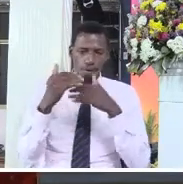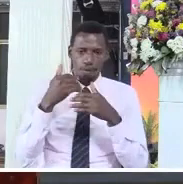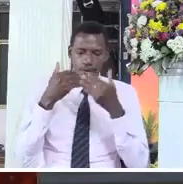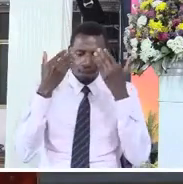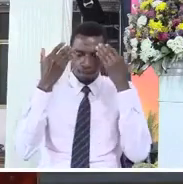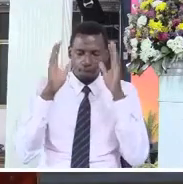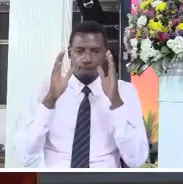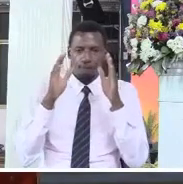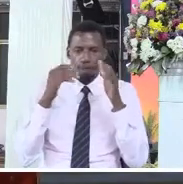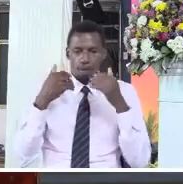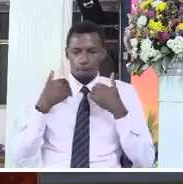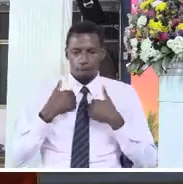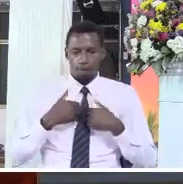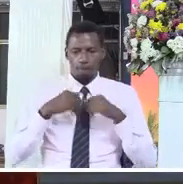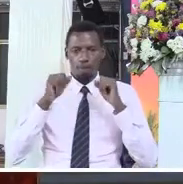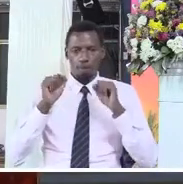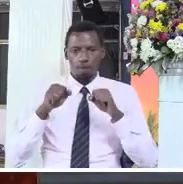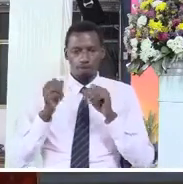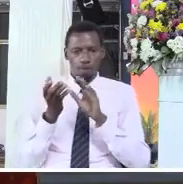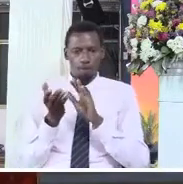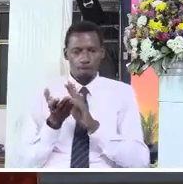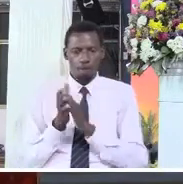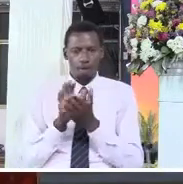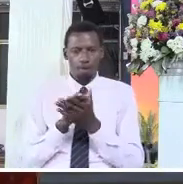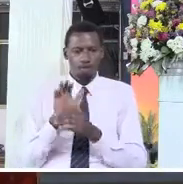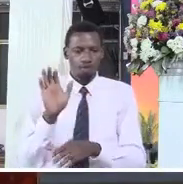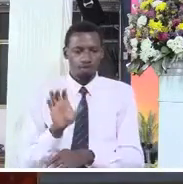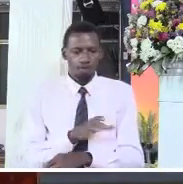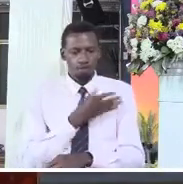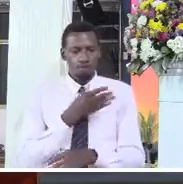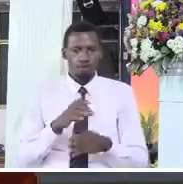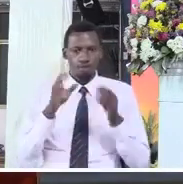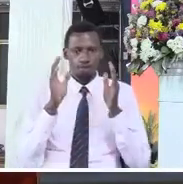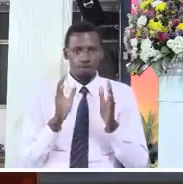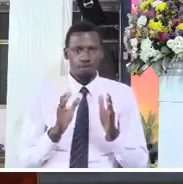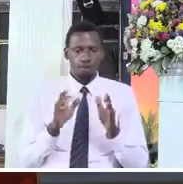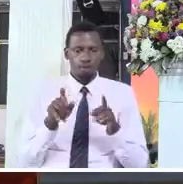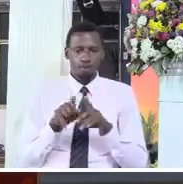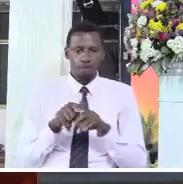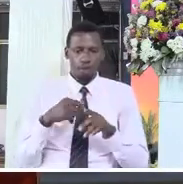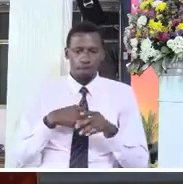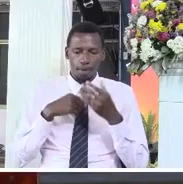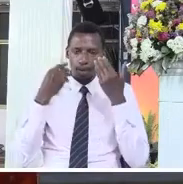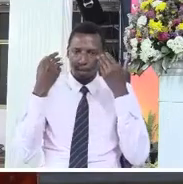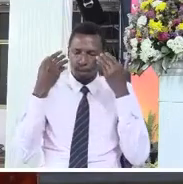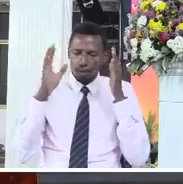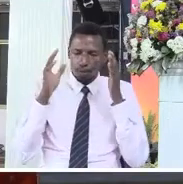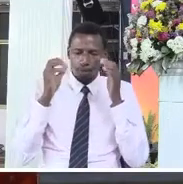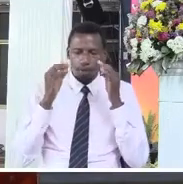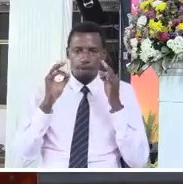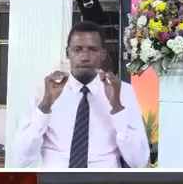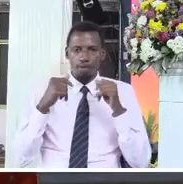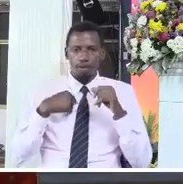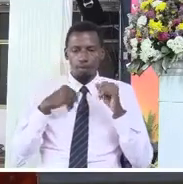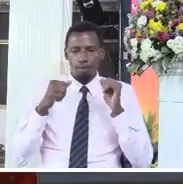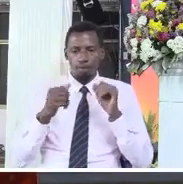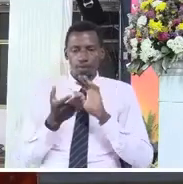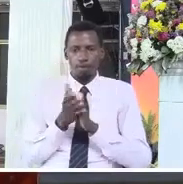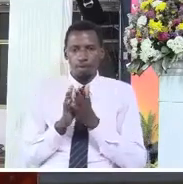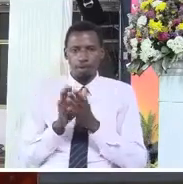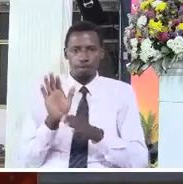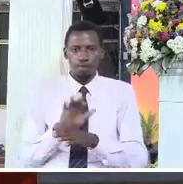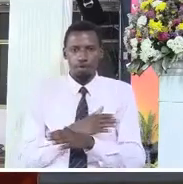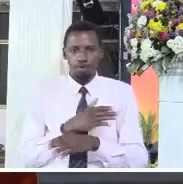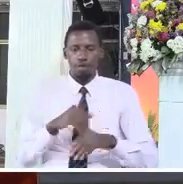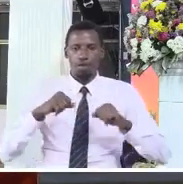know I'm capable of being a chorister, and I didn't know I'm capable of being a music director. And so, you know, they